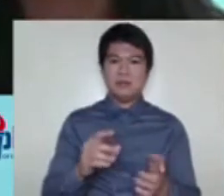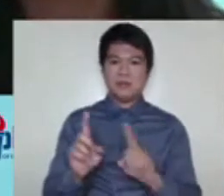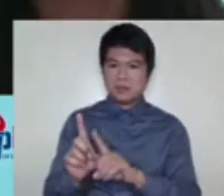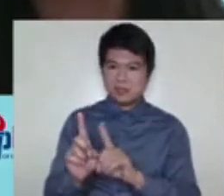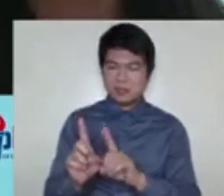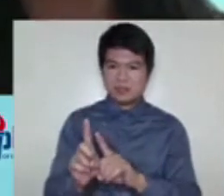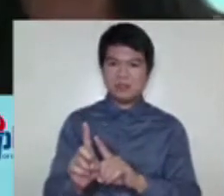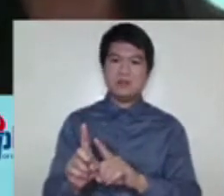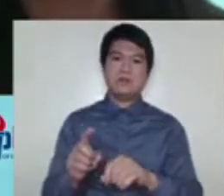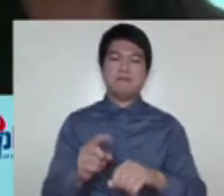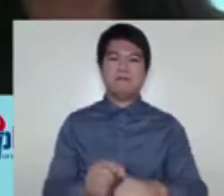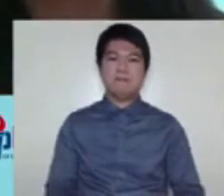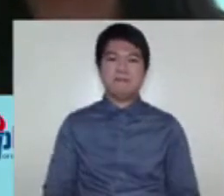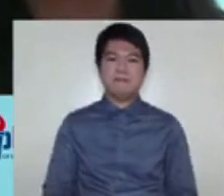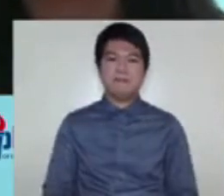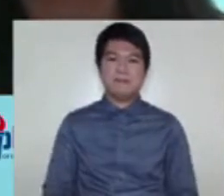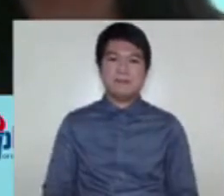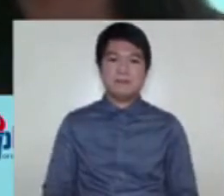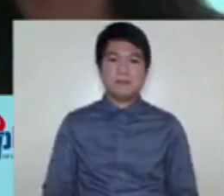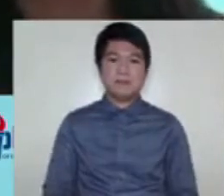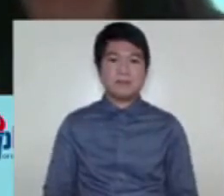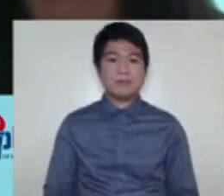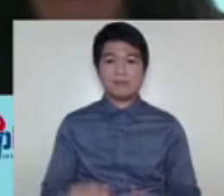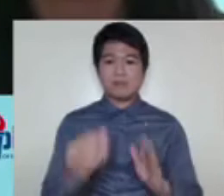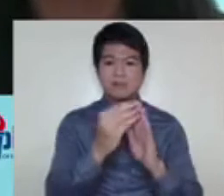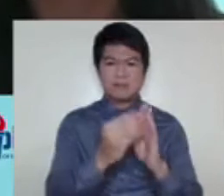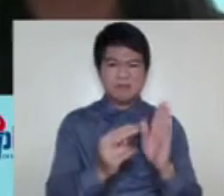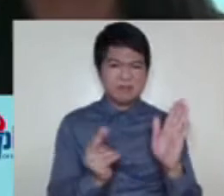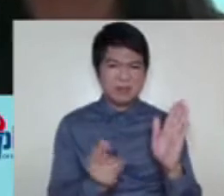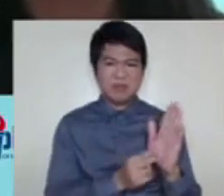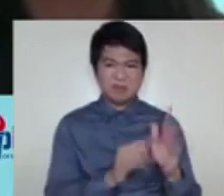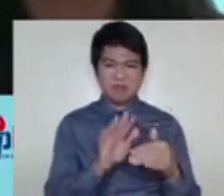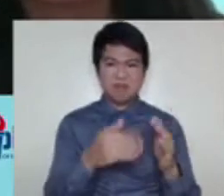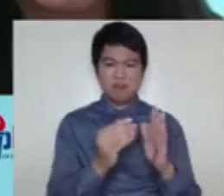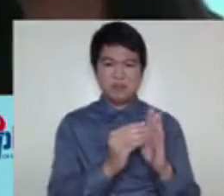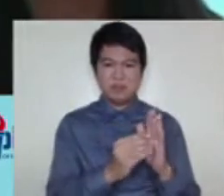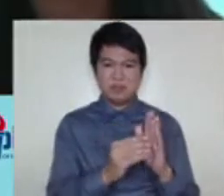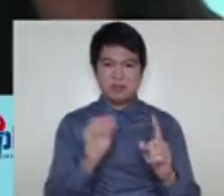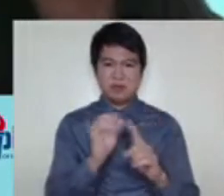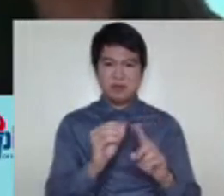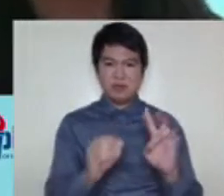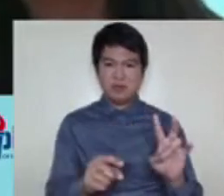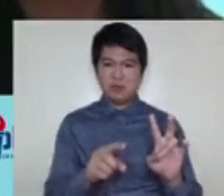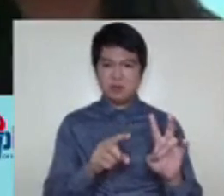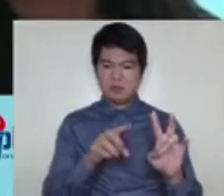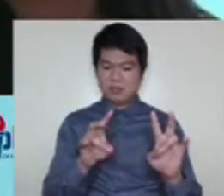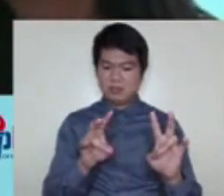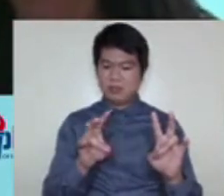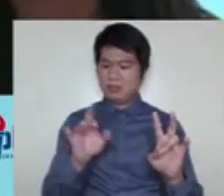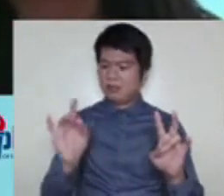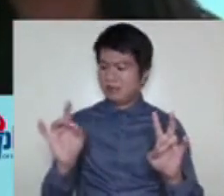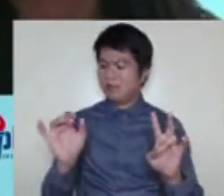take note in all of these indicators are objectives, objective 2, 7, 8, and 11. If you look at